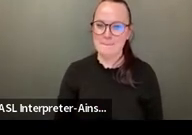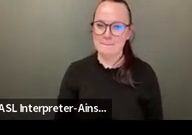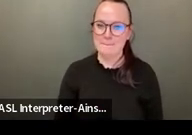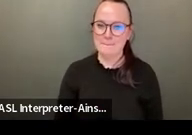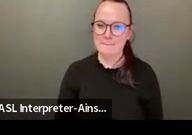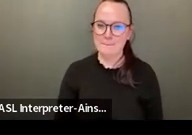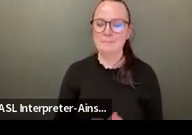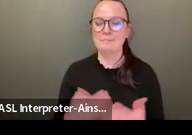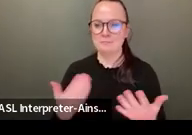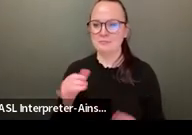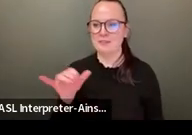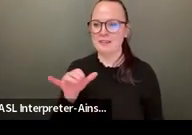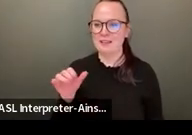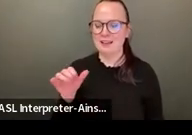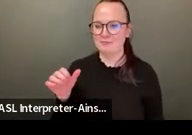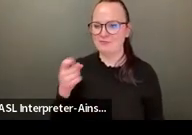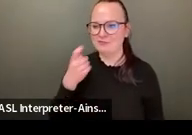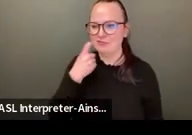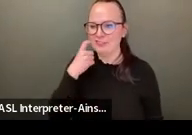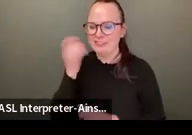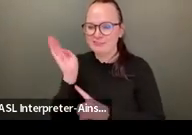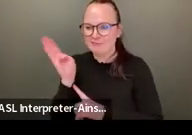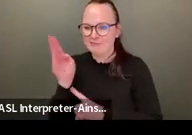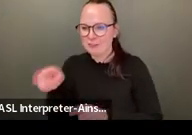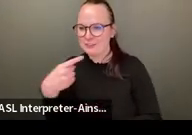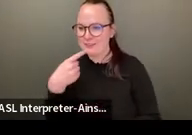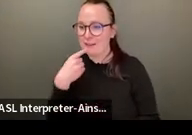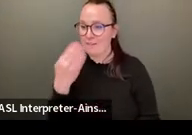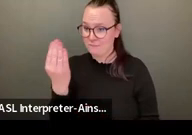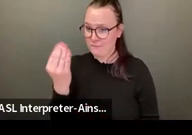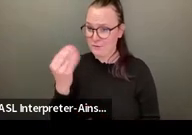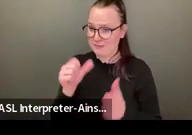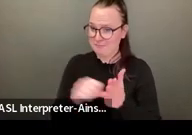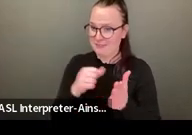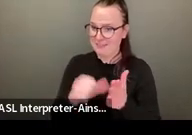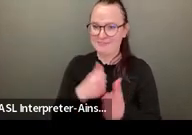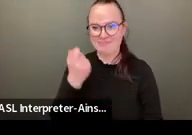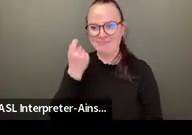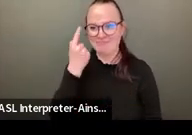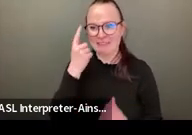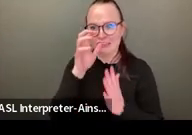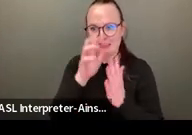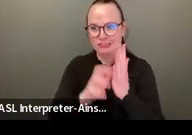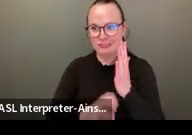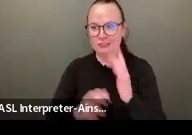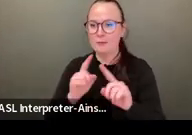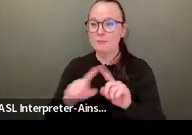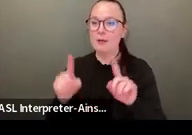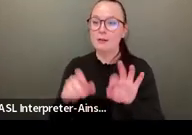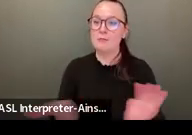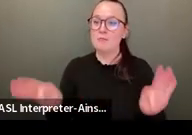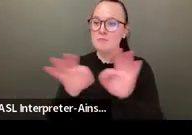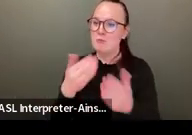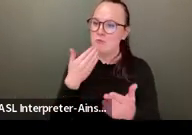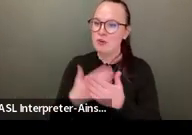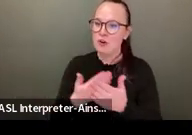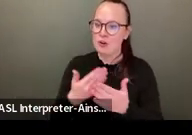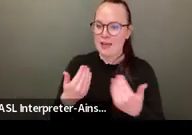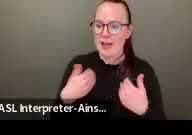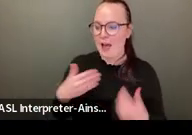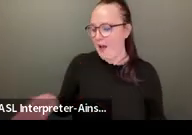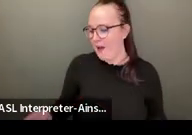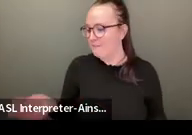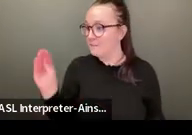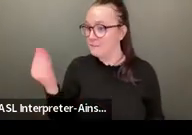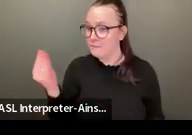like Colette said, 14 pages, but it's definitely worth printing and using or having on your desktop, because it really gives a clear picture of what